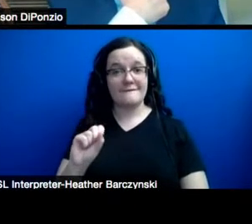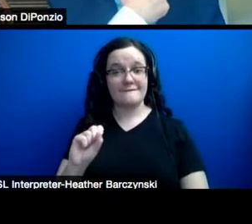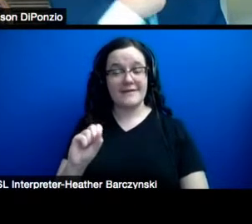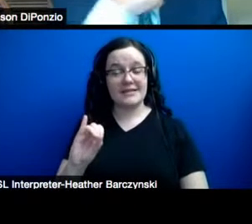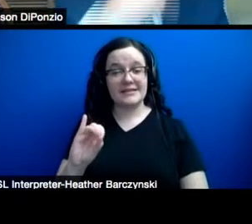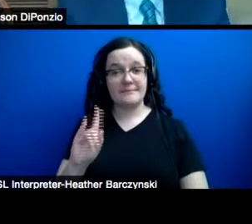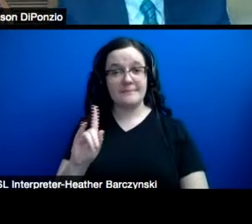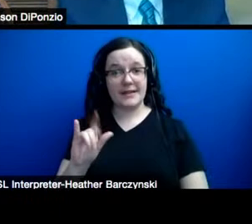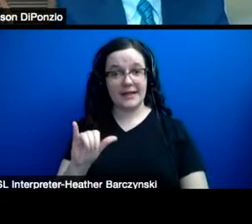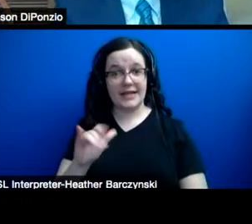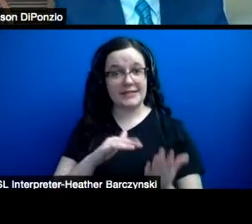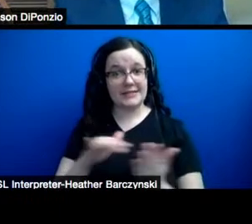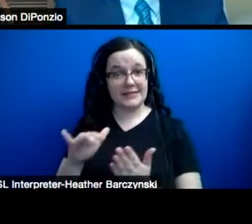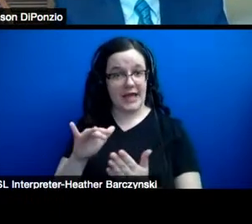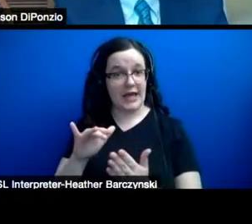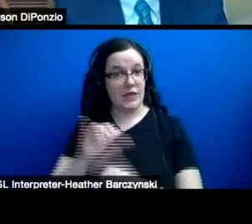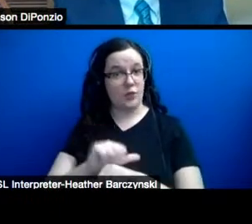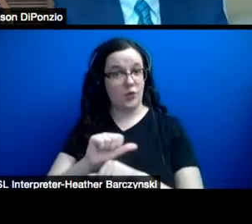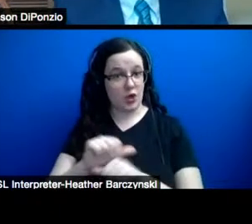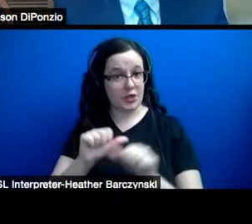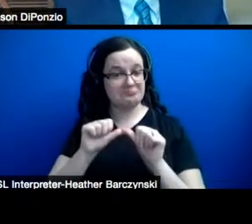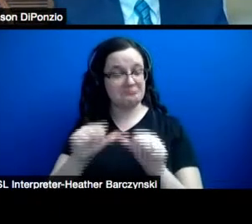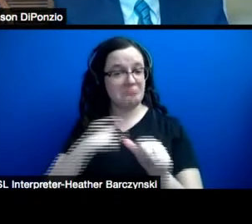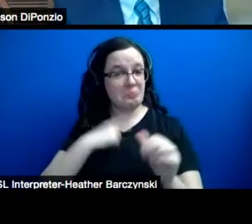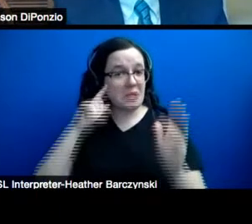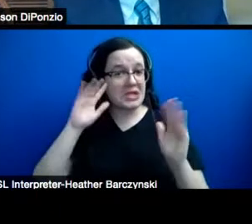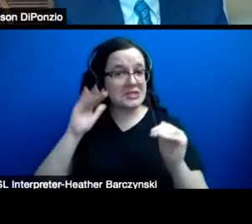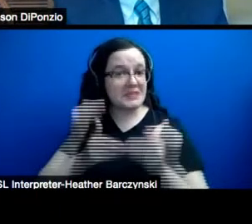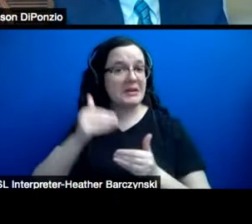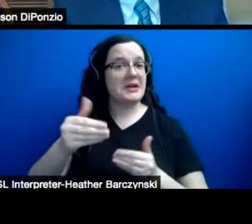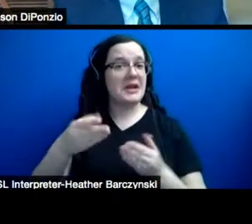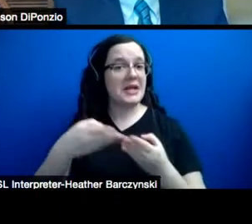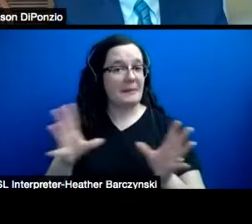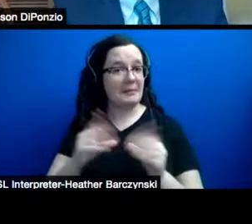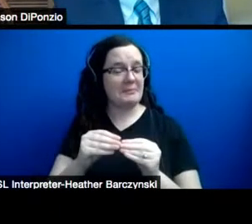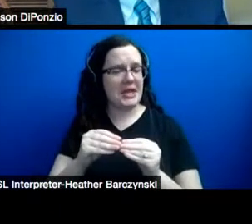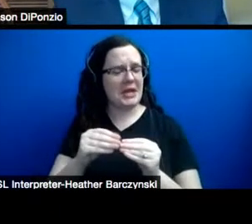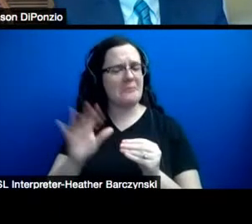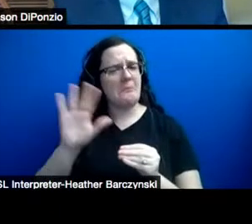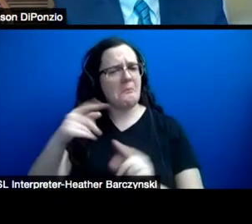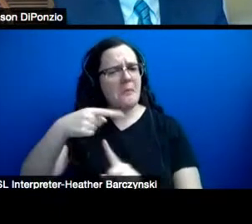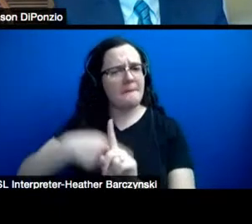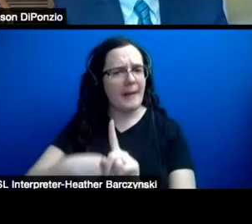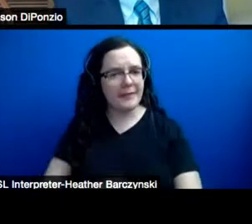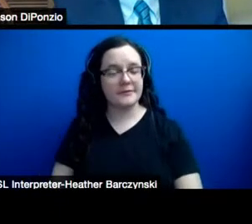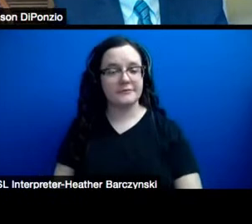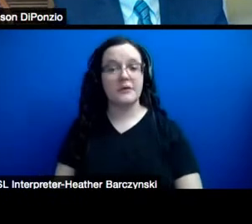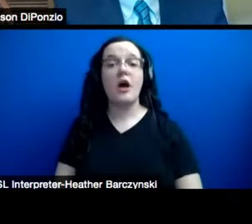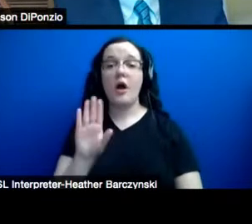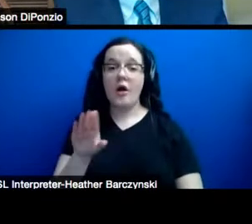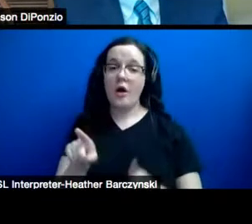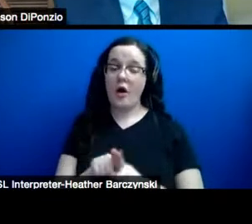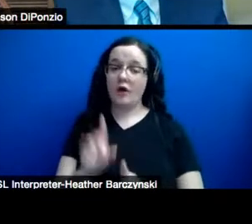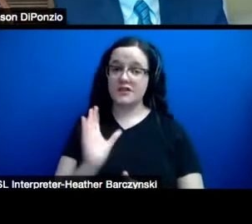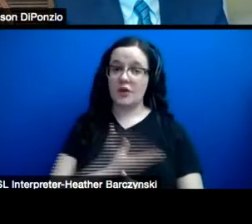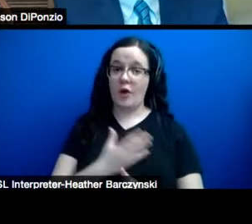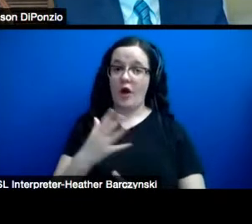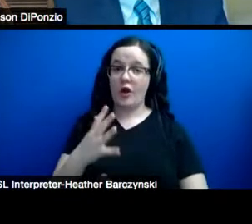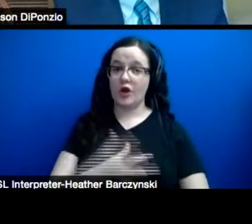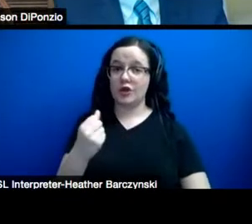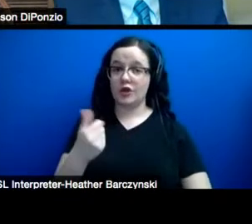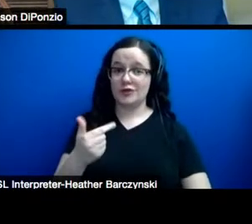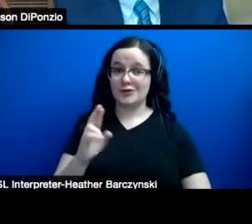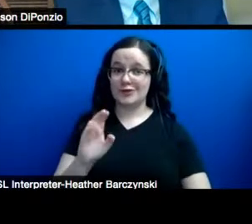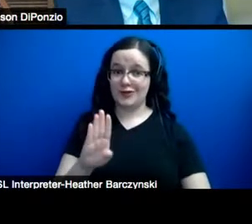We expect the next public meeting in a month or so. And also our Grab and Go senior meal program. We're